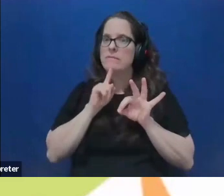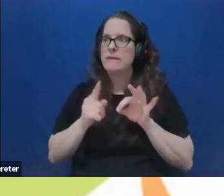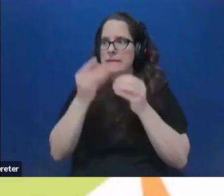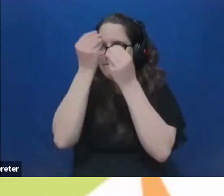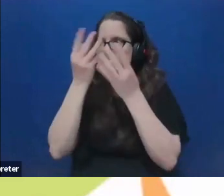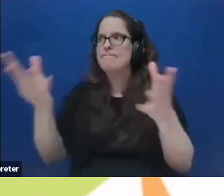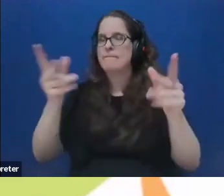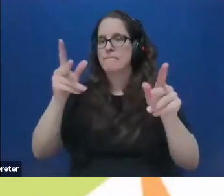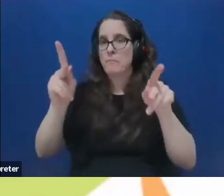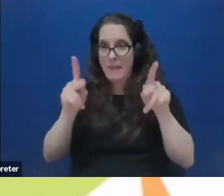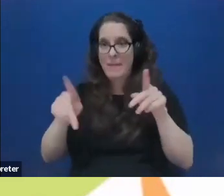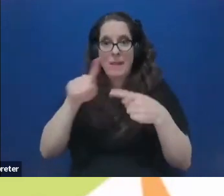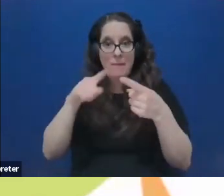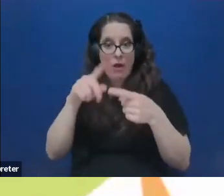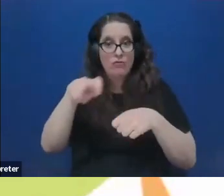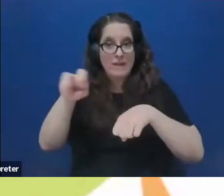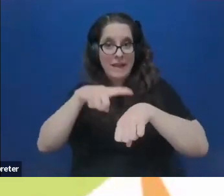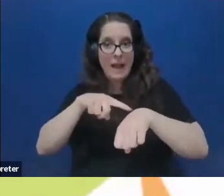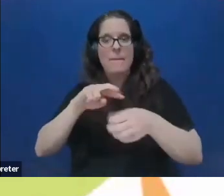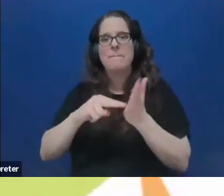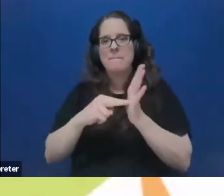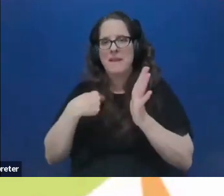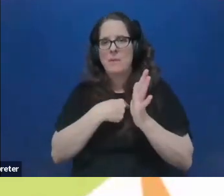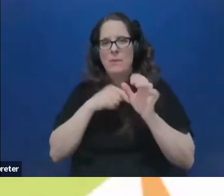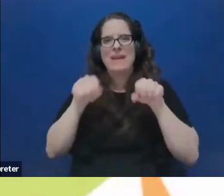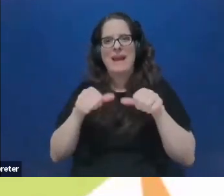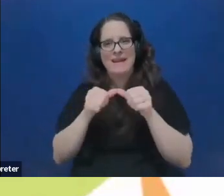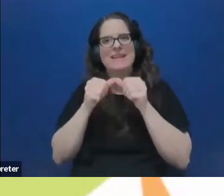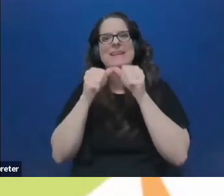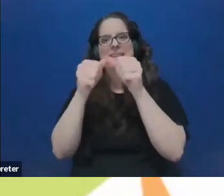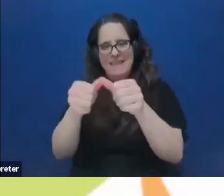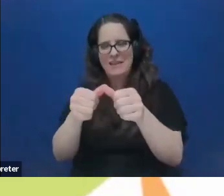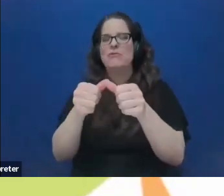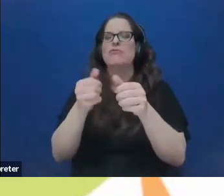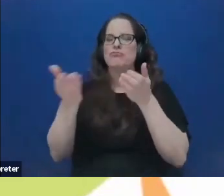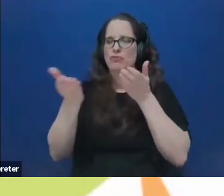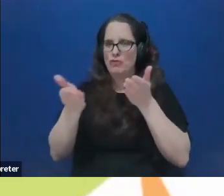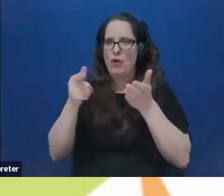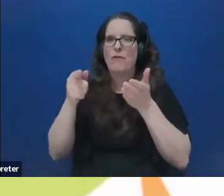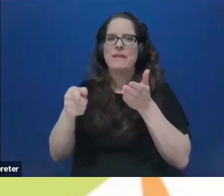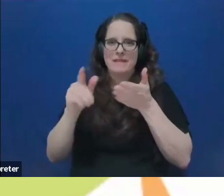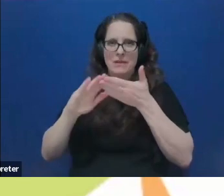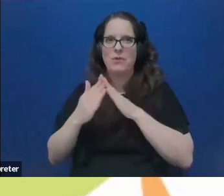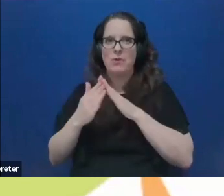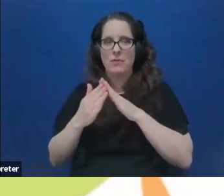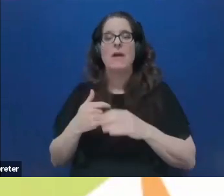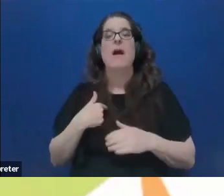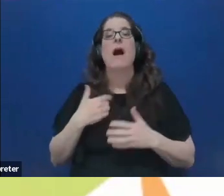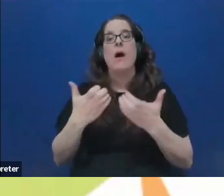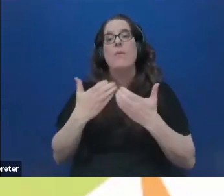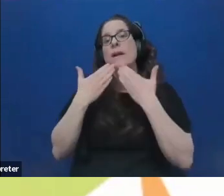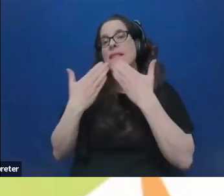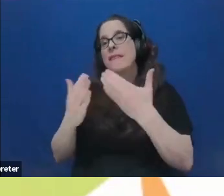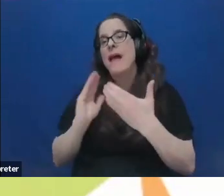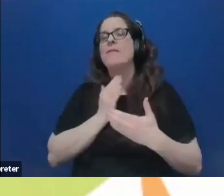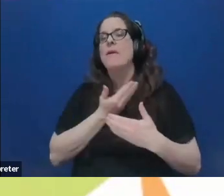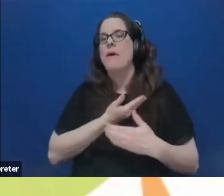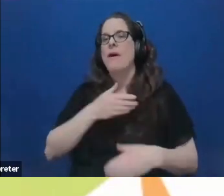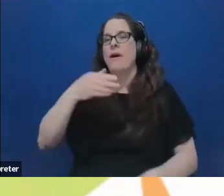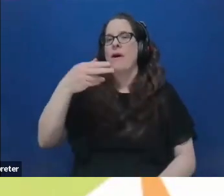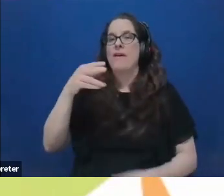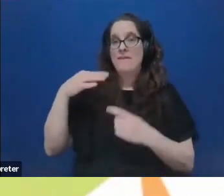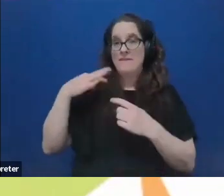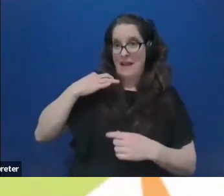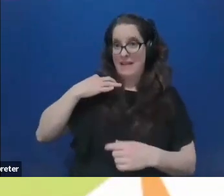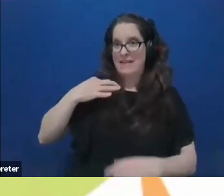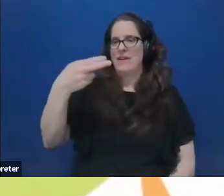our community. I want to give a special thanks to Heidi De Paula, PCR volunteer, and Rita Scheinberg, MC Transitions, for all